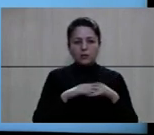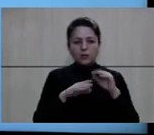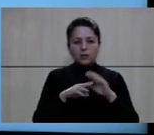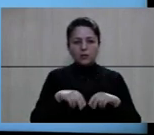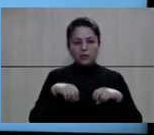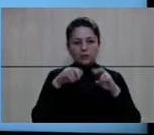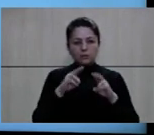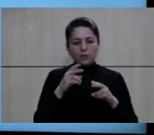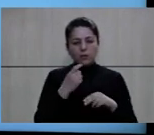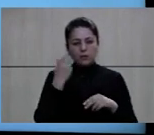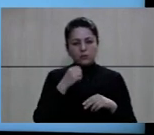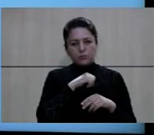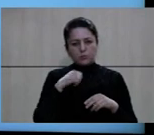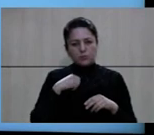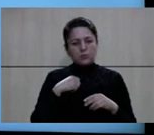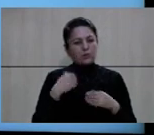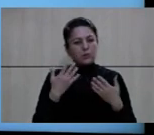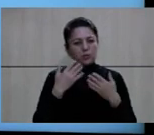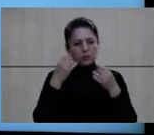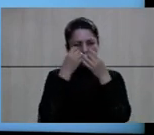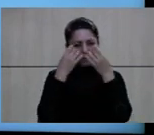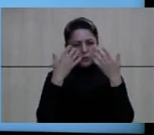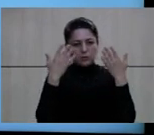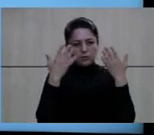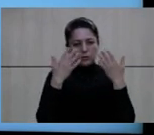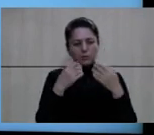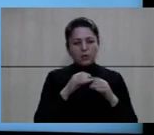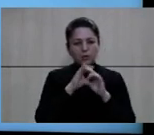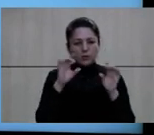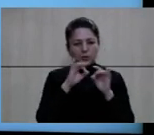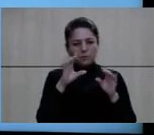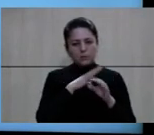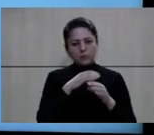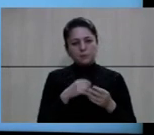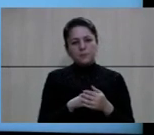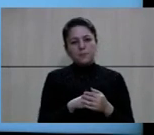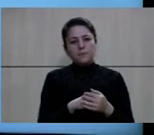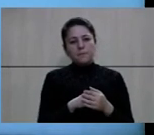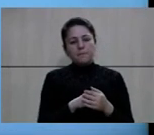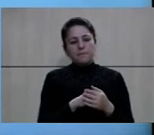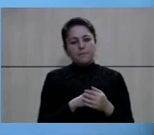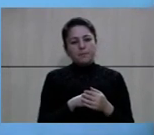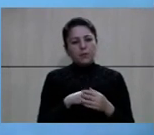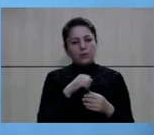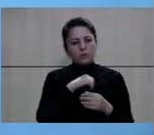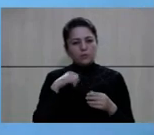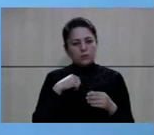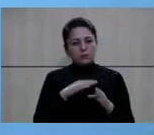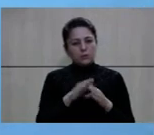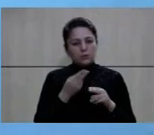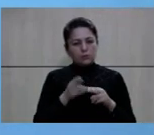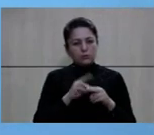egasida o'zingiz tasavvur qilganligingiz haqida sizlarga tushuntirib o'tib ketdim. Mustaqil